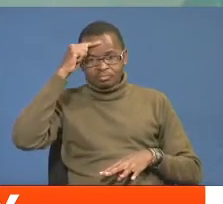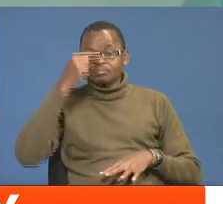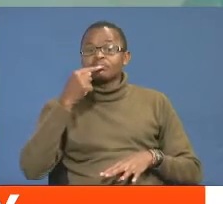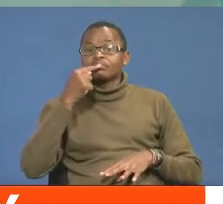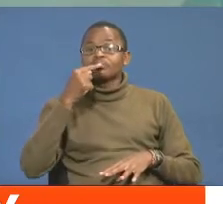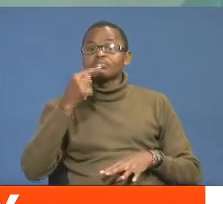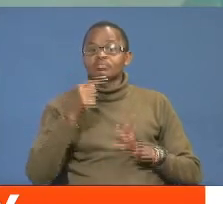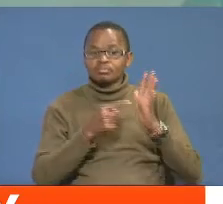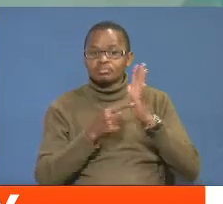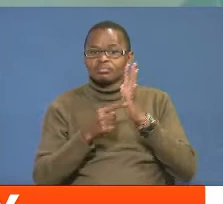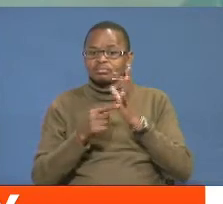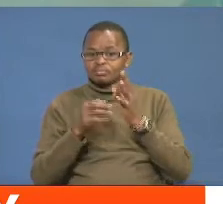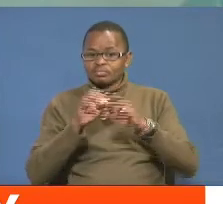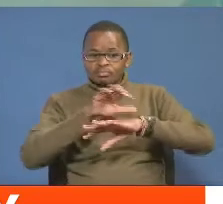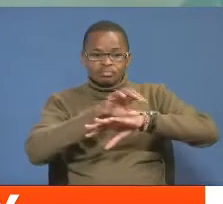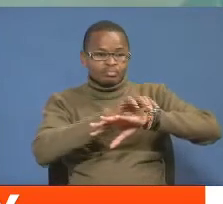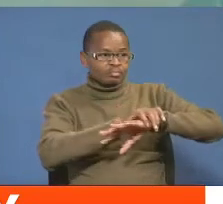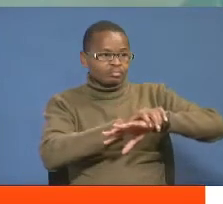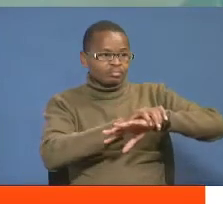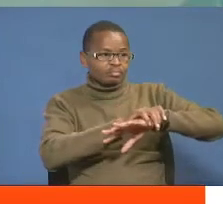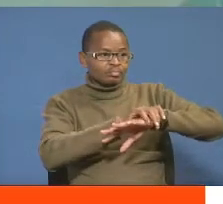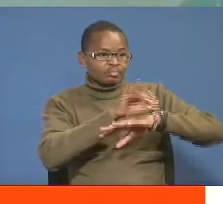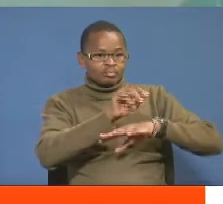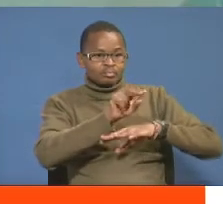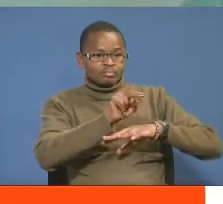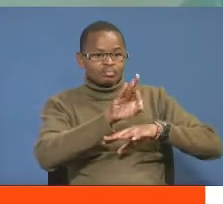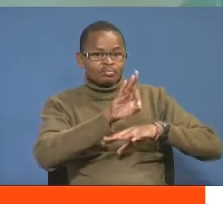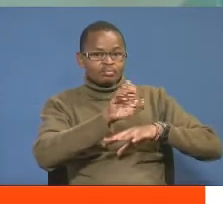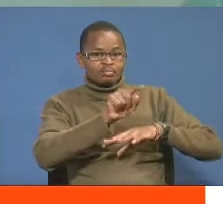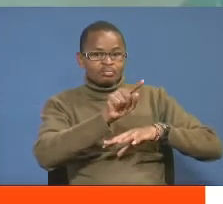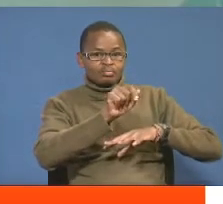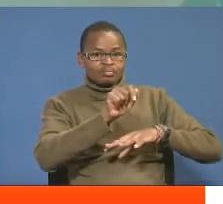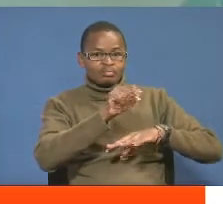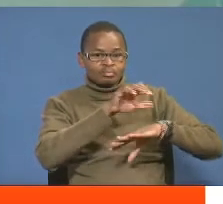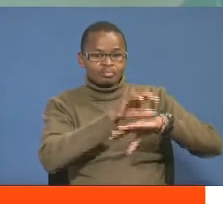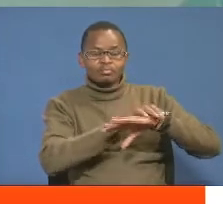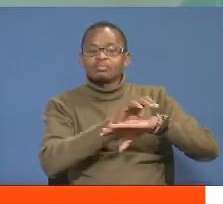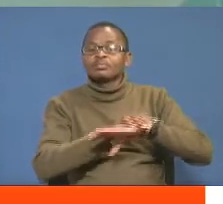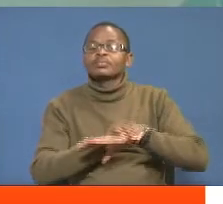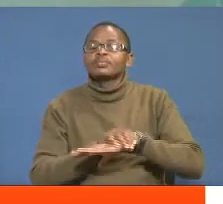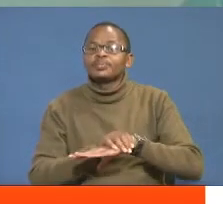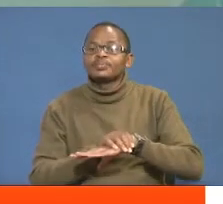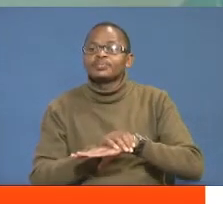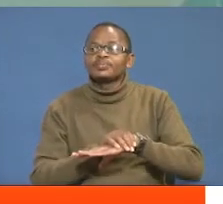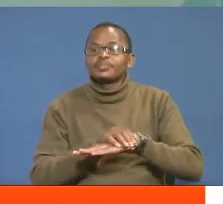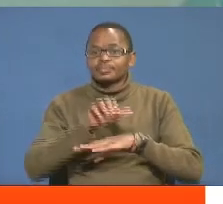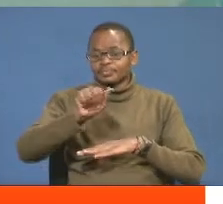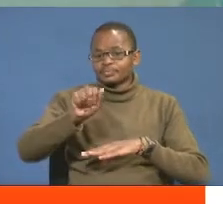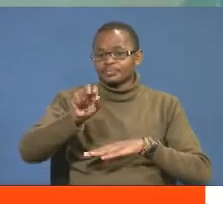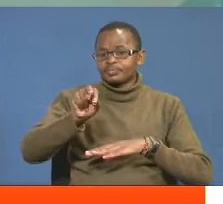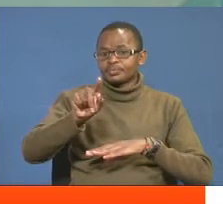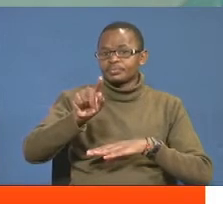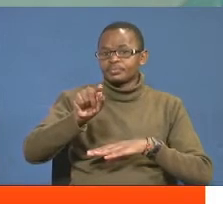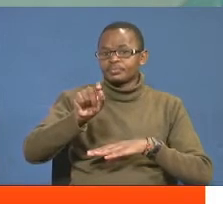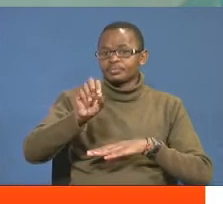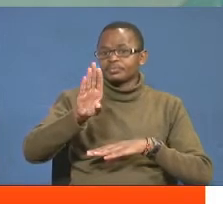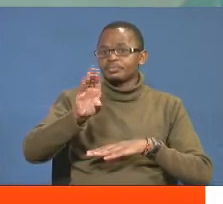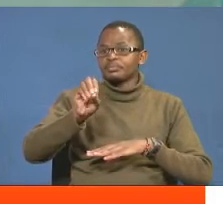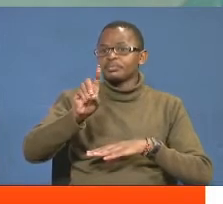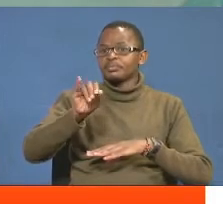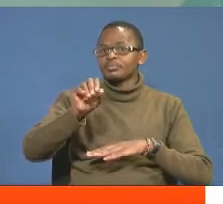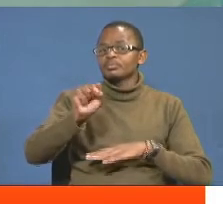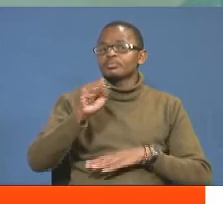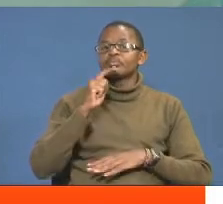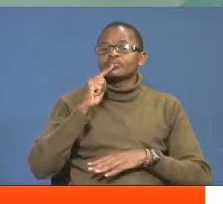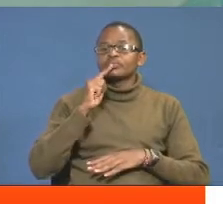studies have shown that if somebody got infected the first time, definitely you got the antibodies circulating already in the body.